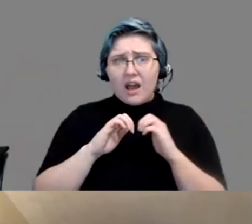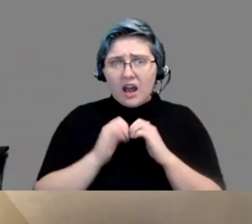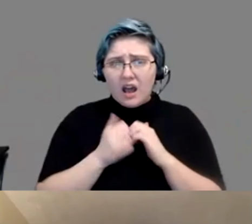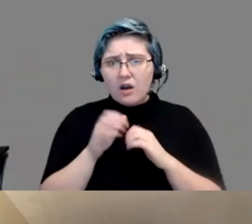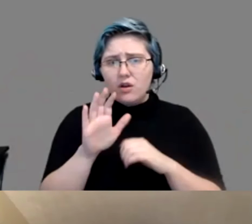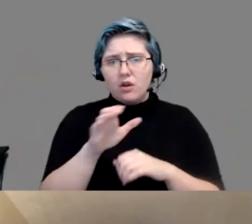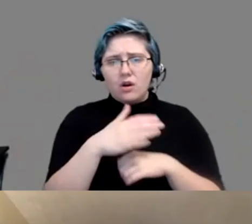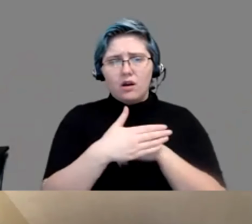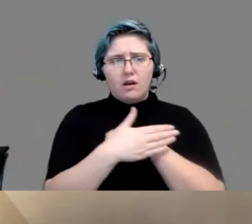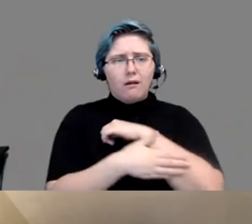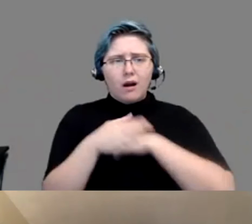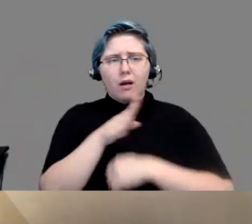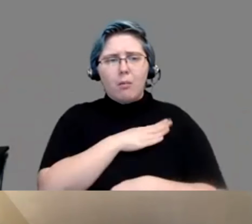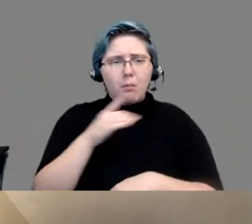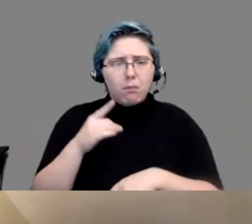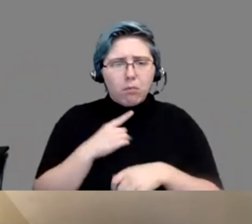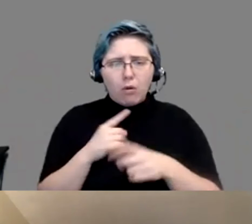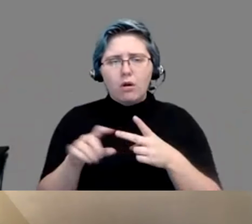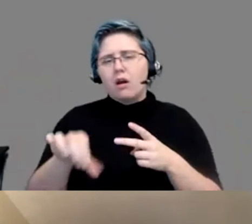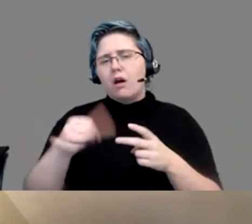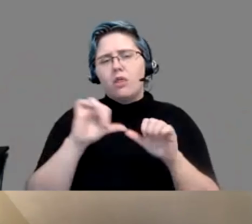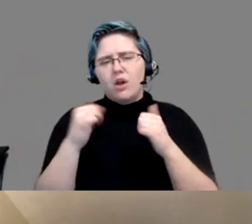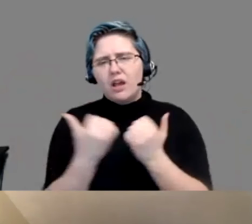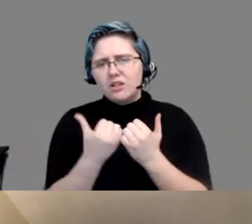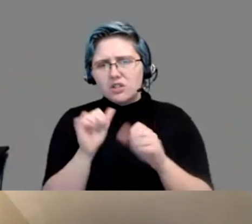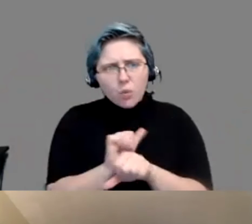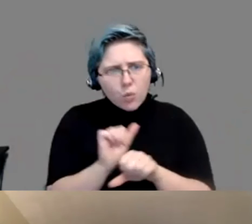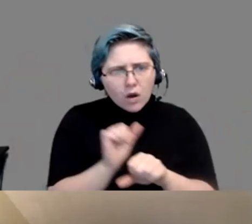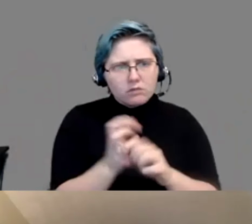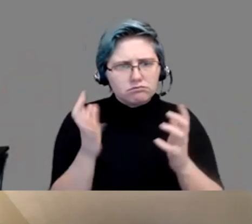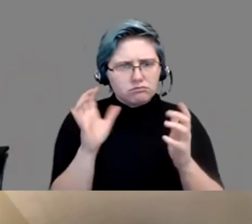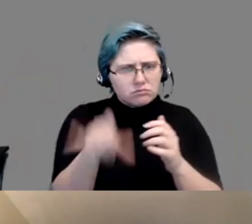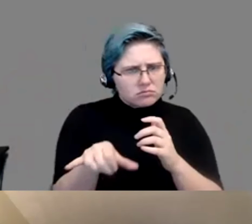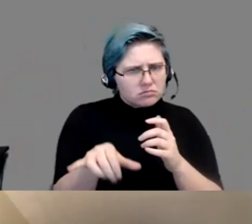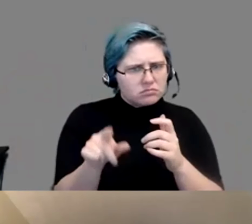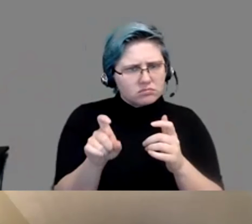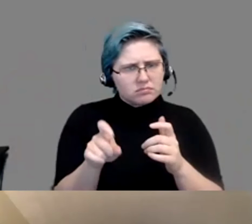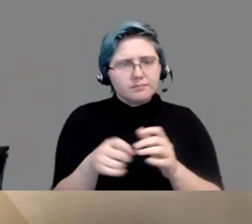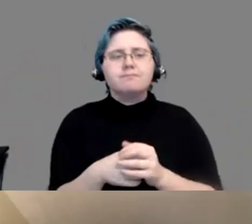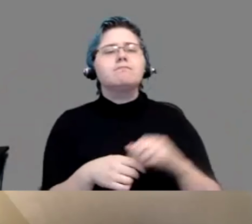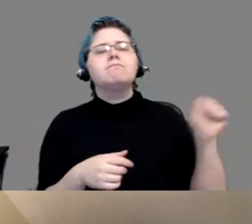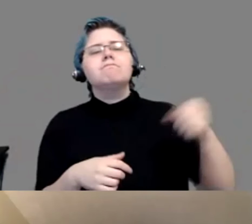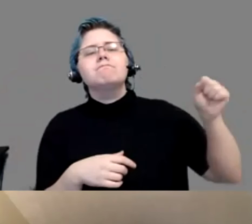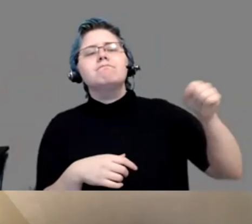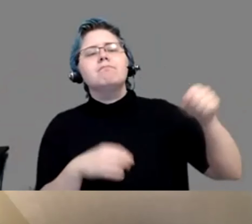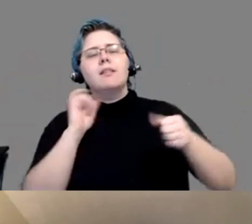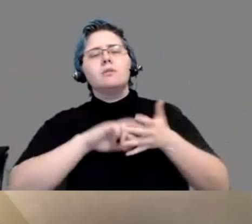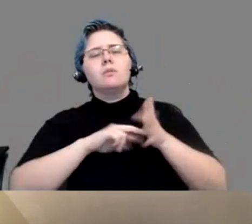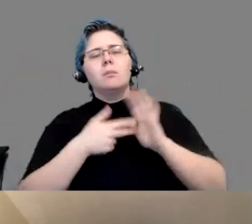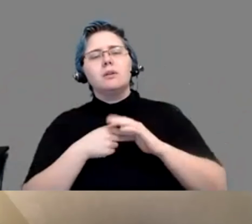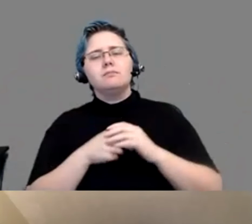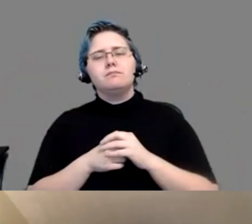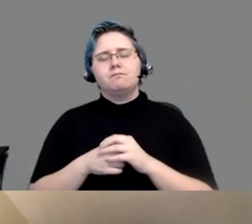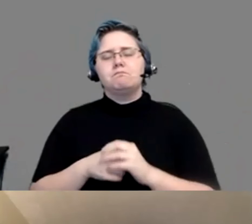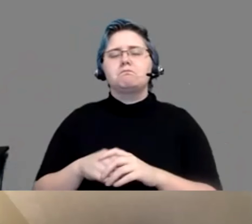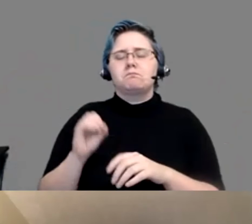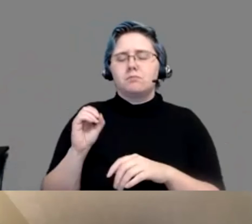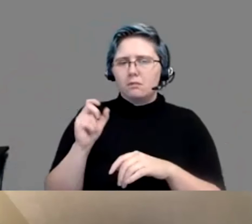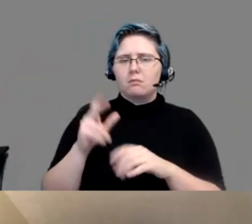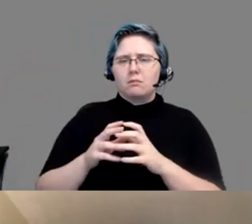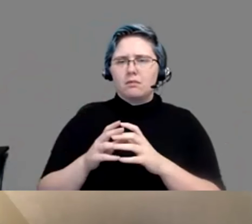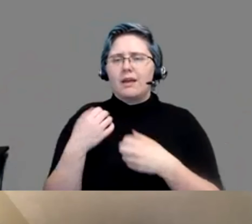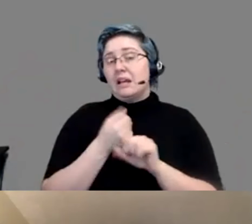board works and some of the outside agencies and organizations you were talking about? Mm-hmm. Okay. Yes. That